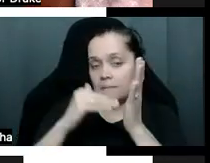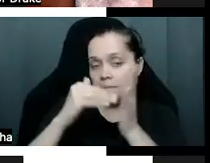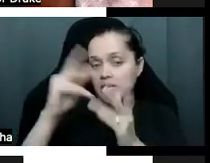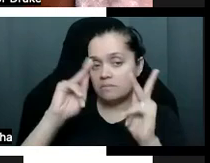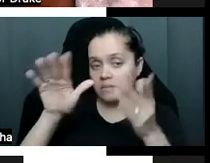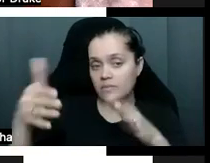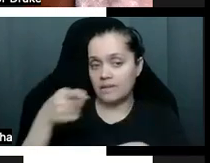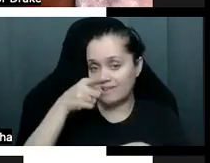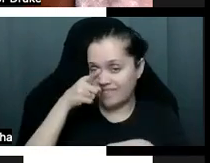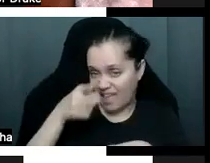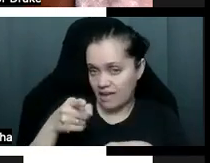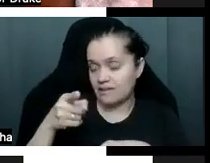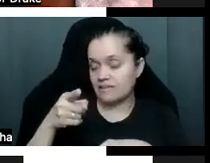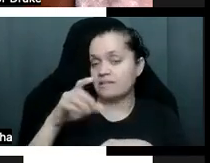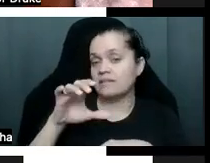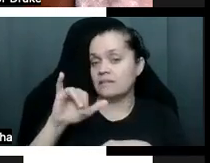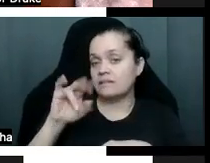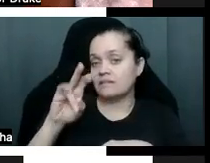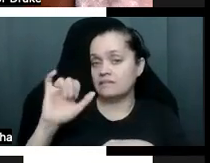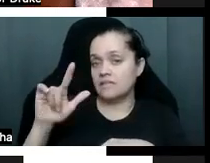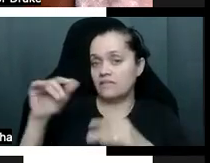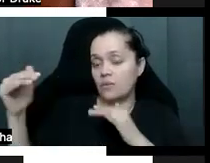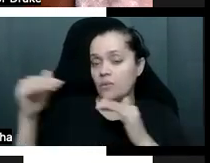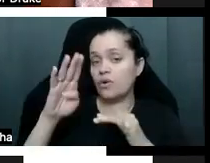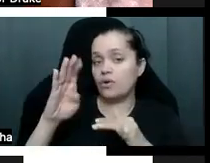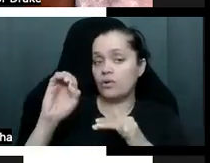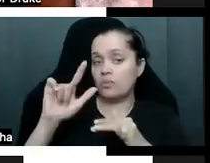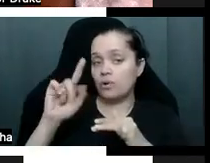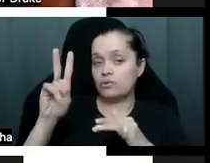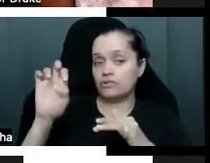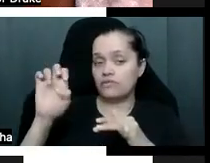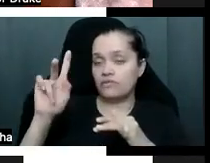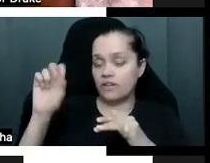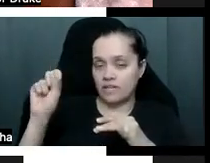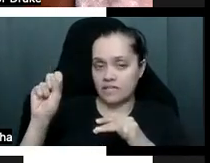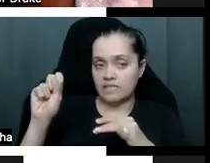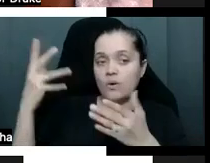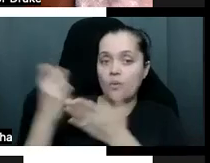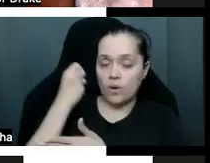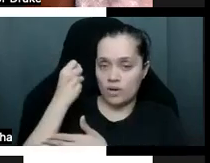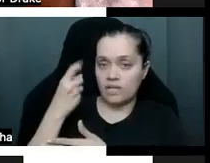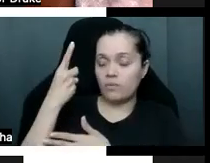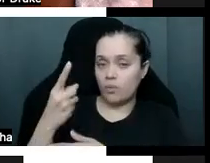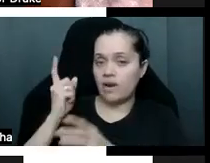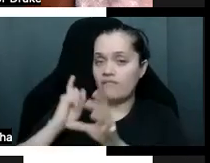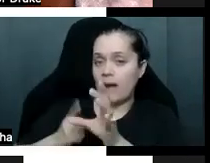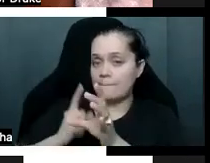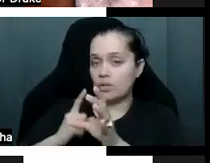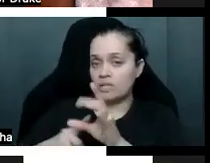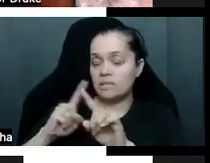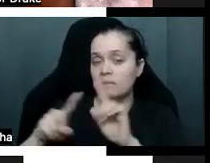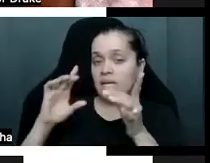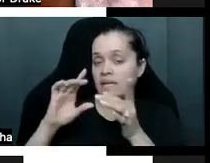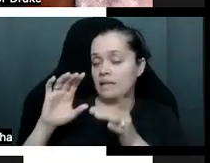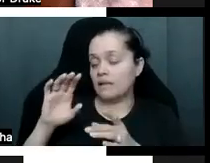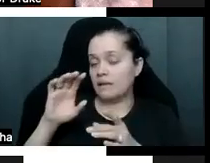this. The Bolsheviks eventually did win. They were one of the factions of communists. But the Mensheviks